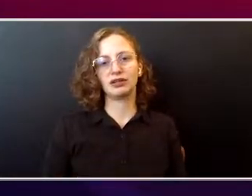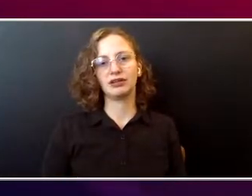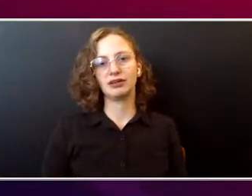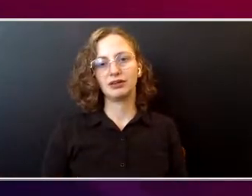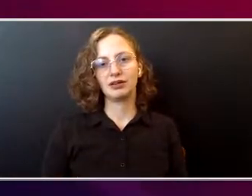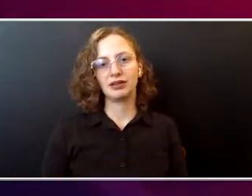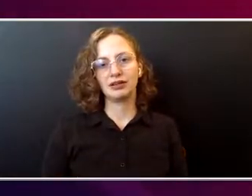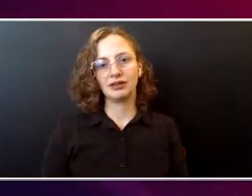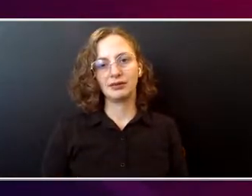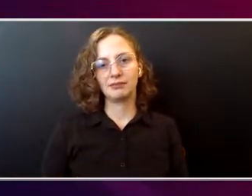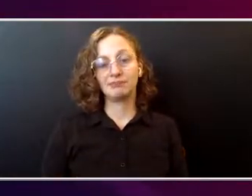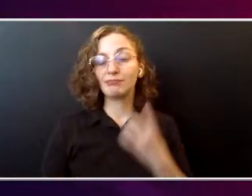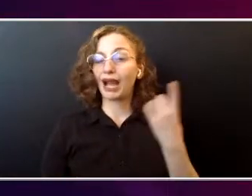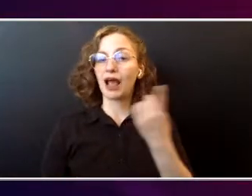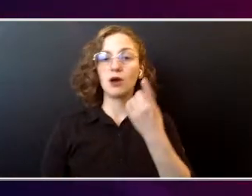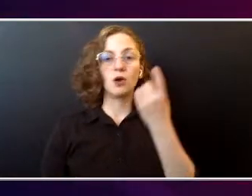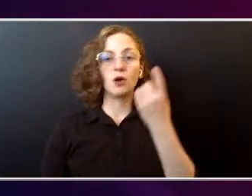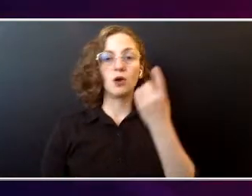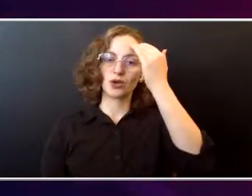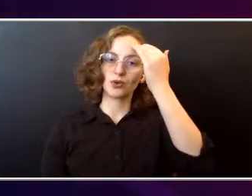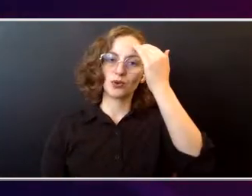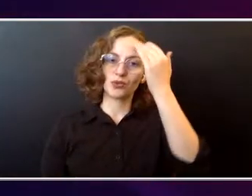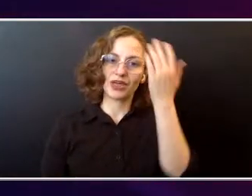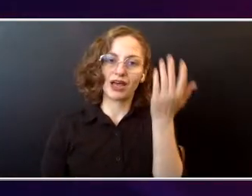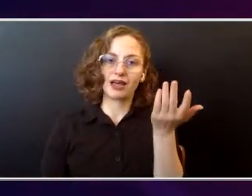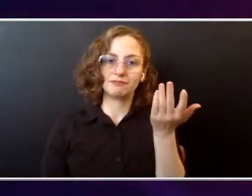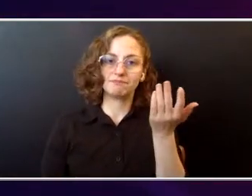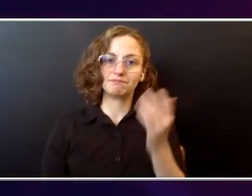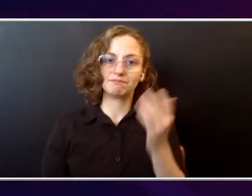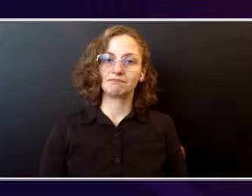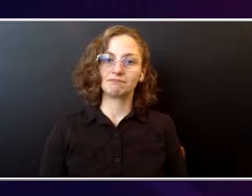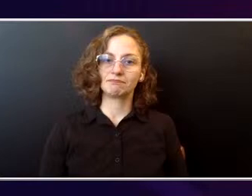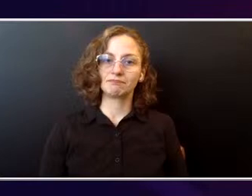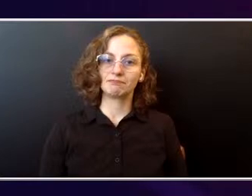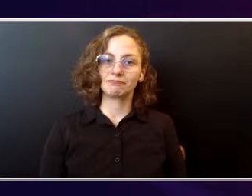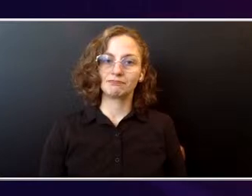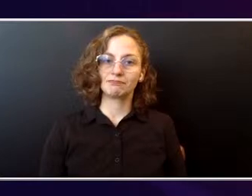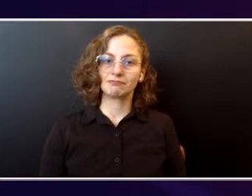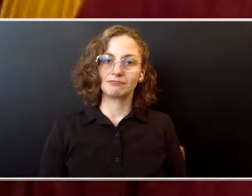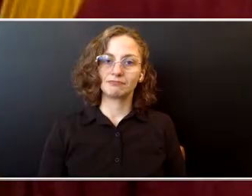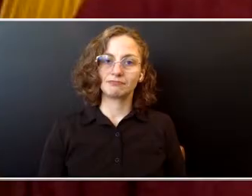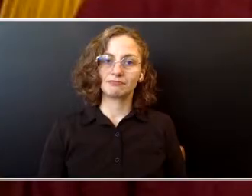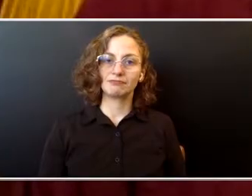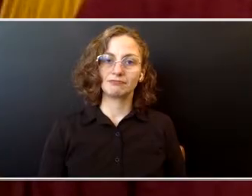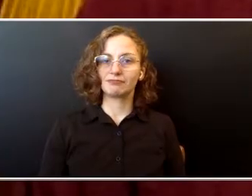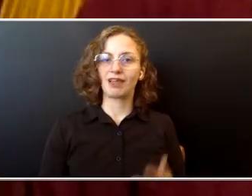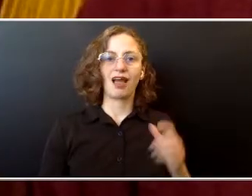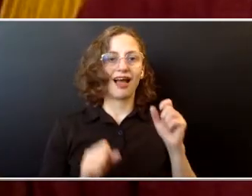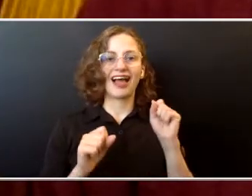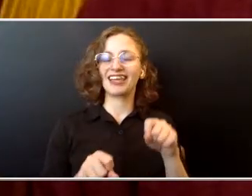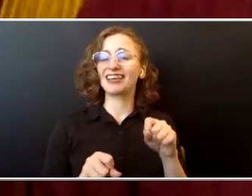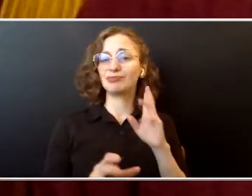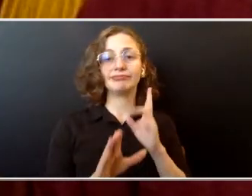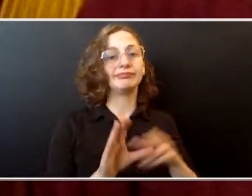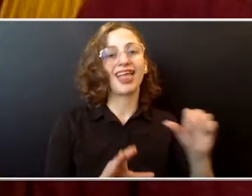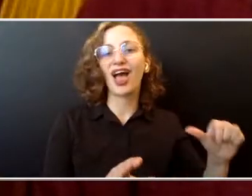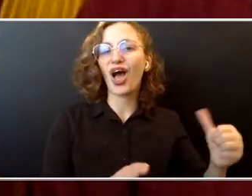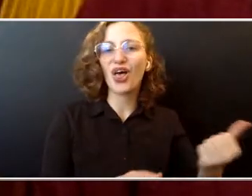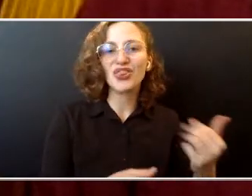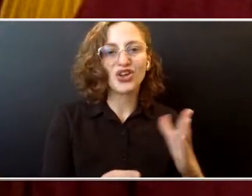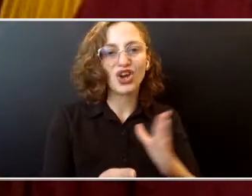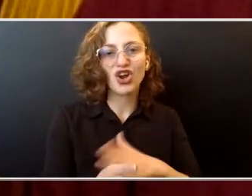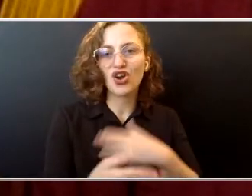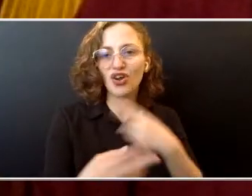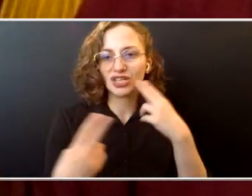know that there's I can always have a concert, and just know that there's